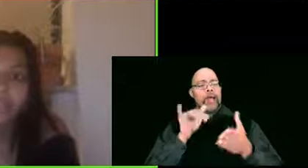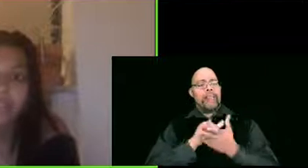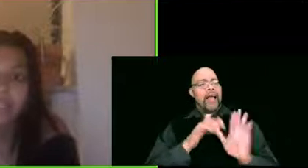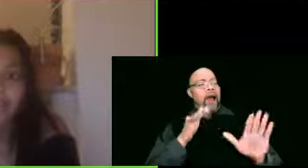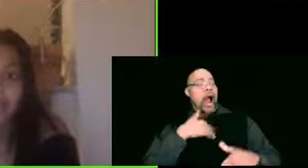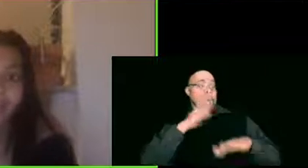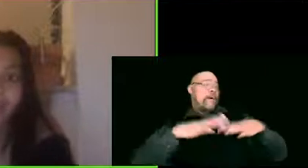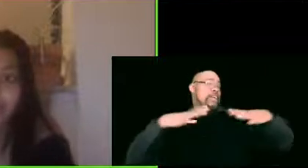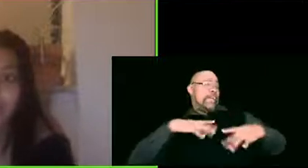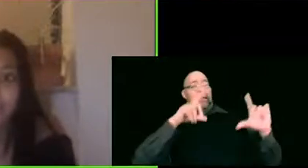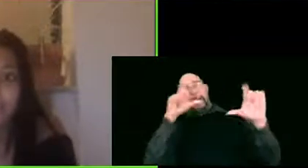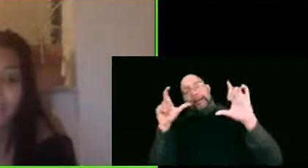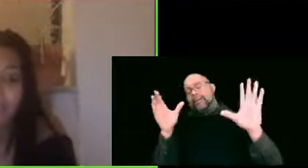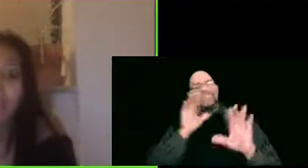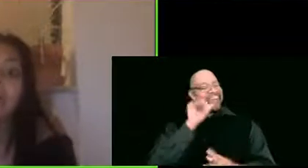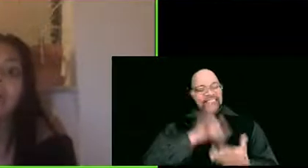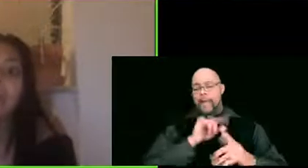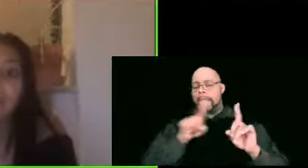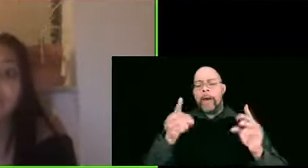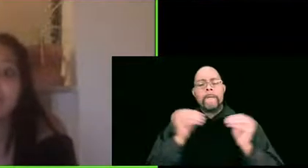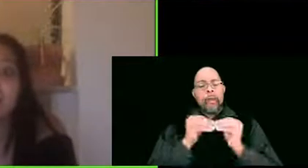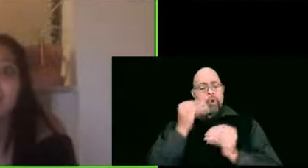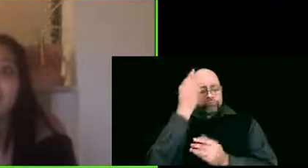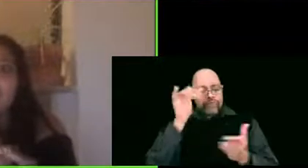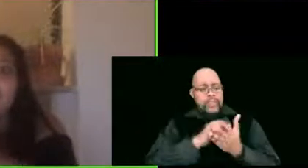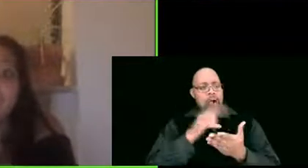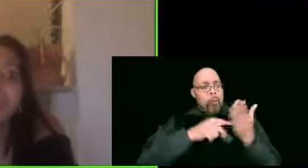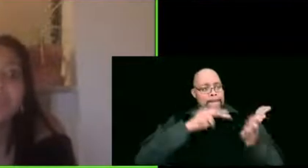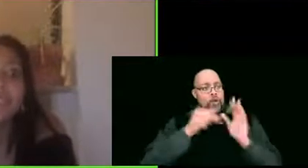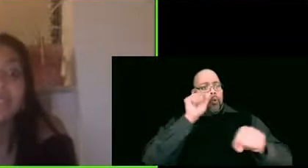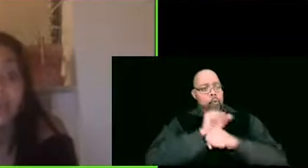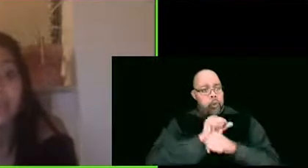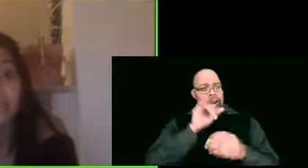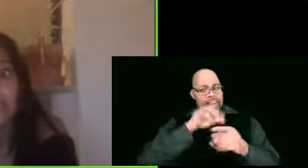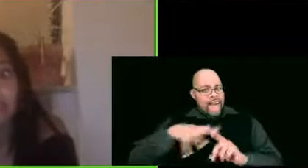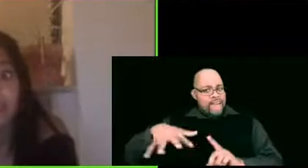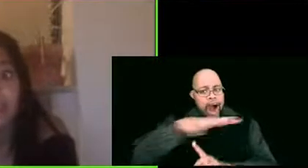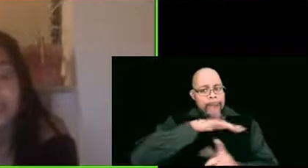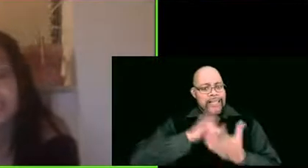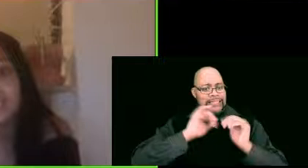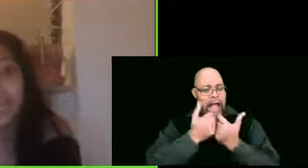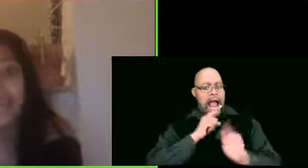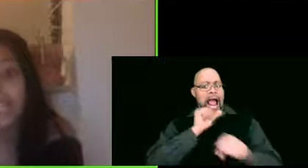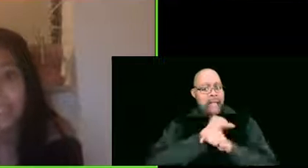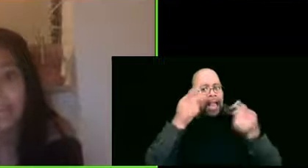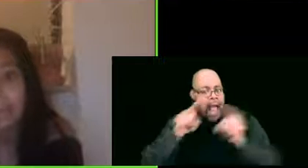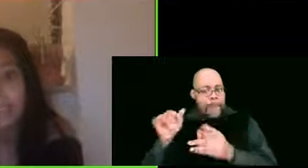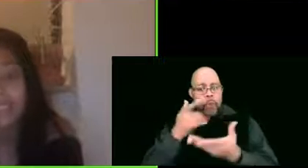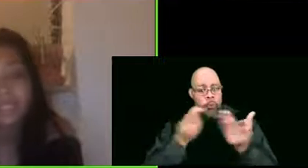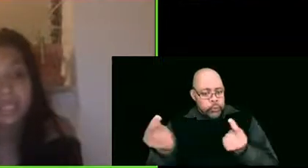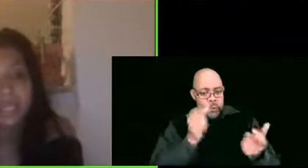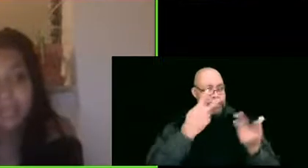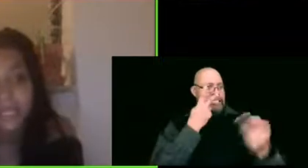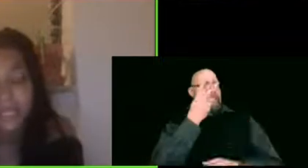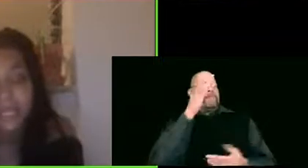not just in a way that's, hey, look, I'm on vacation here, but much more in a, no, this is what it means to work in these environments. This is how it actually happens.